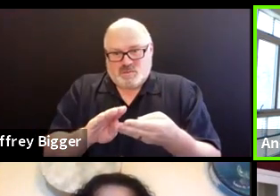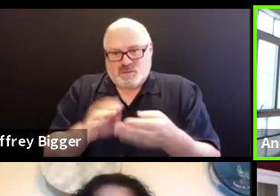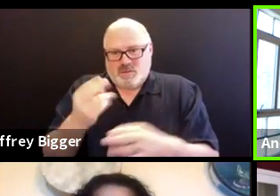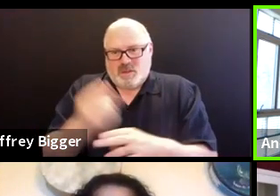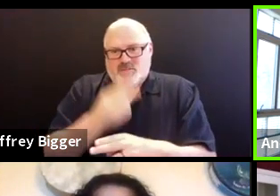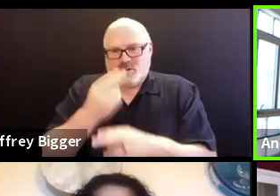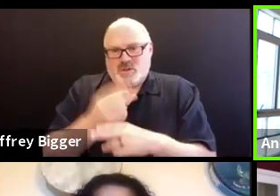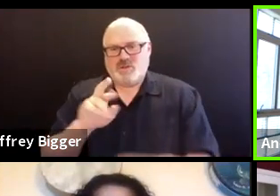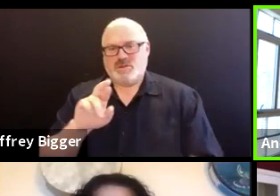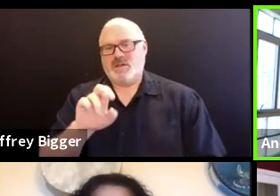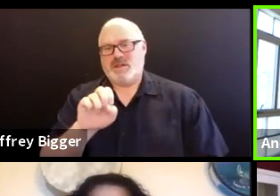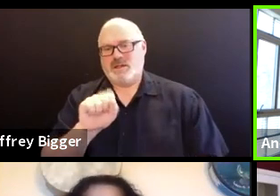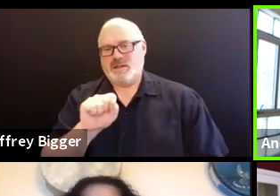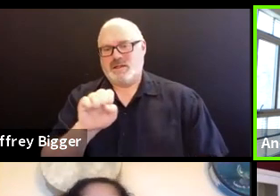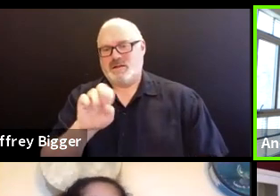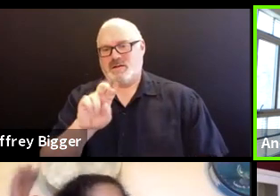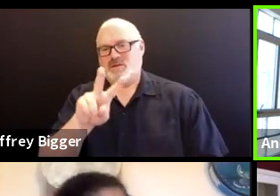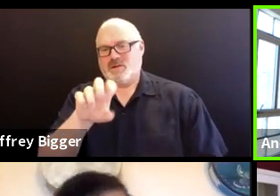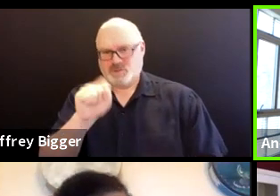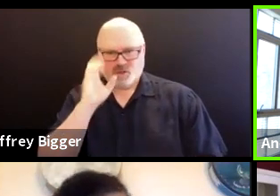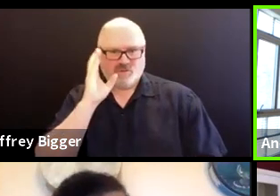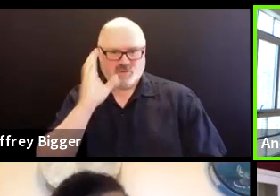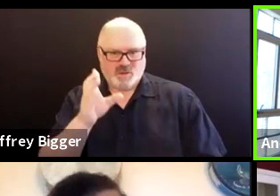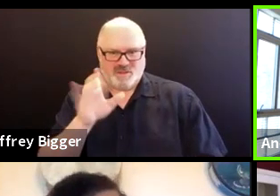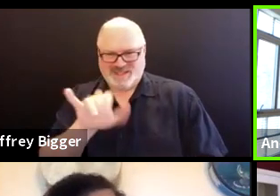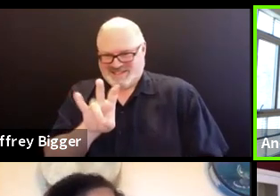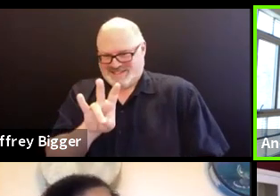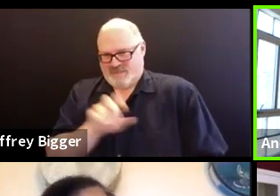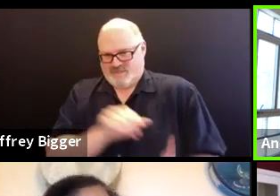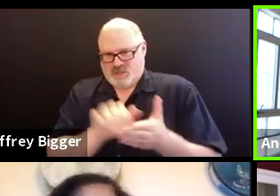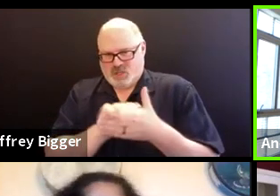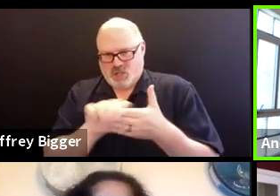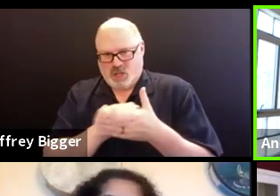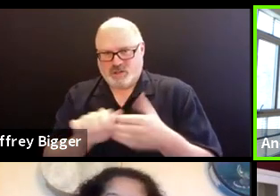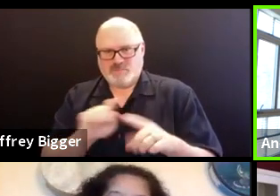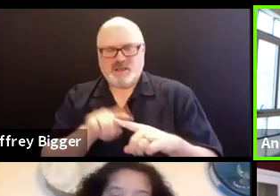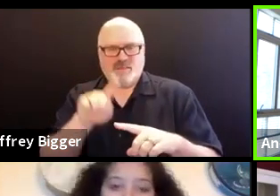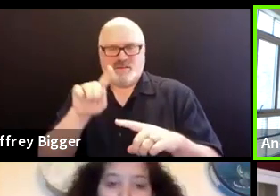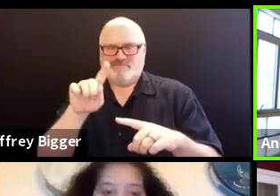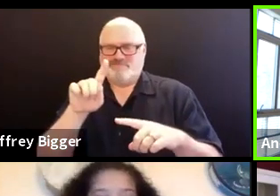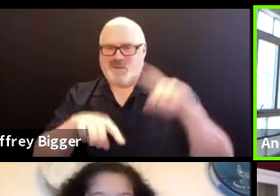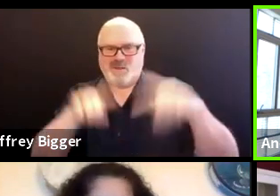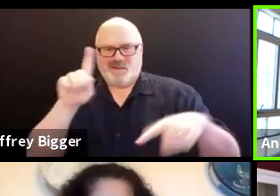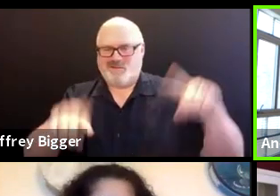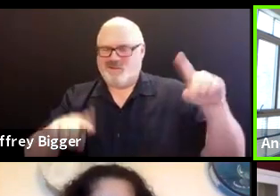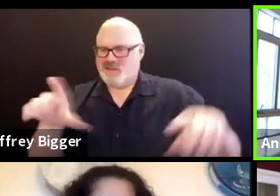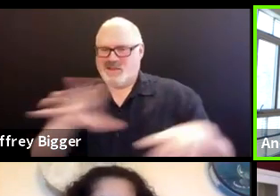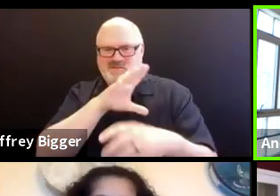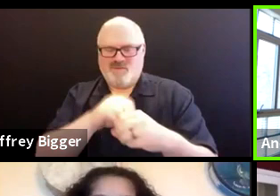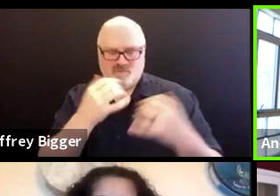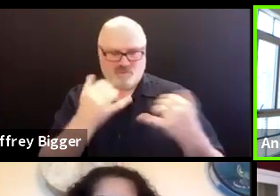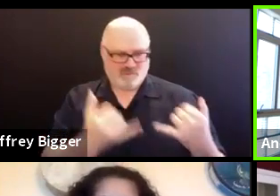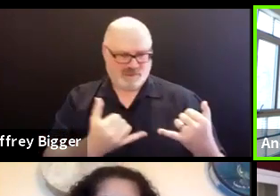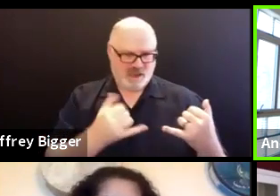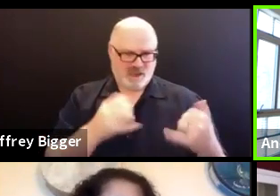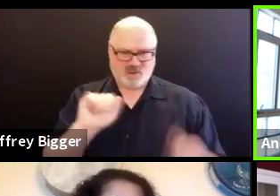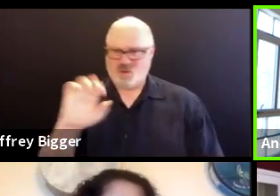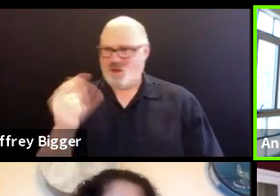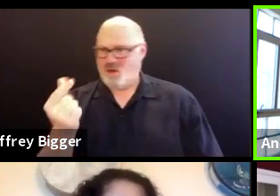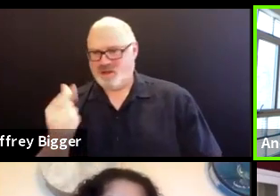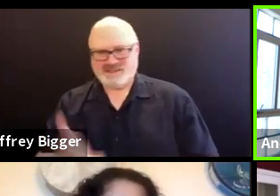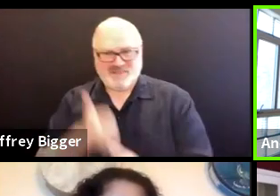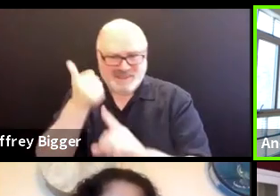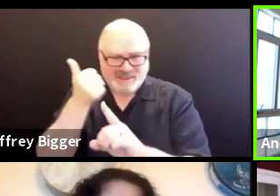$7 million. But, you know, there's so much variability between even now and August on the impact